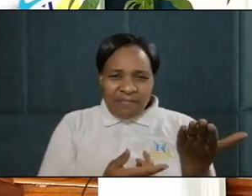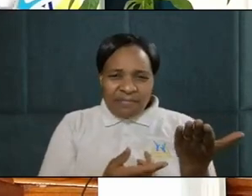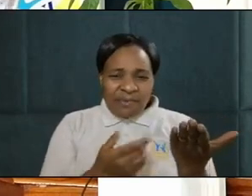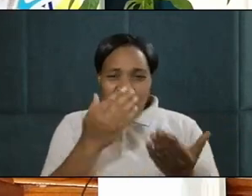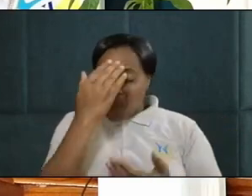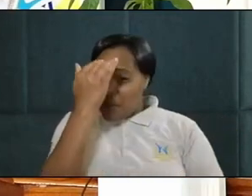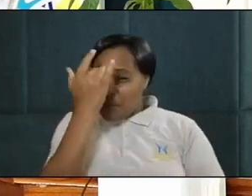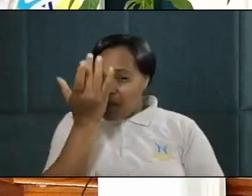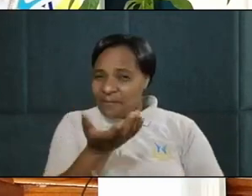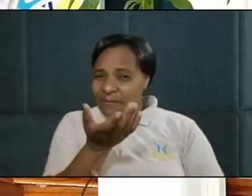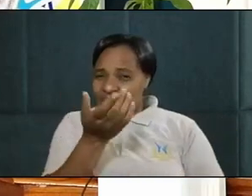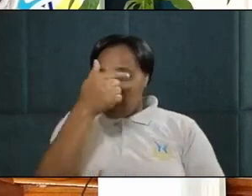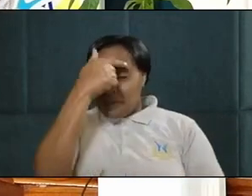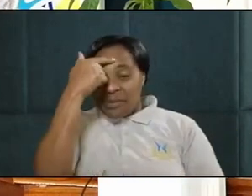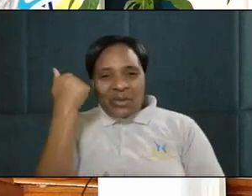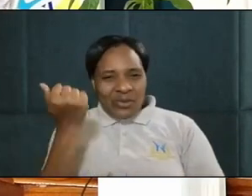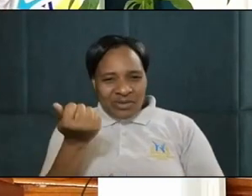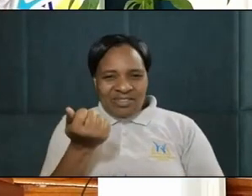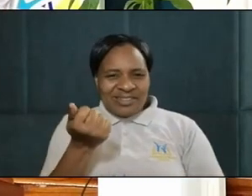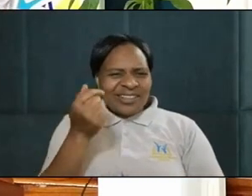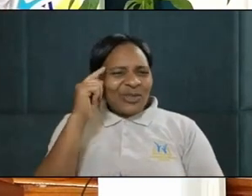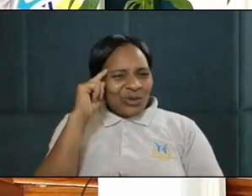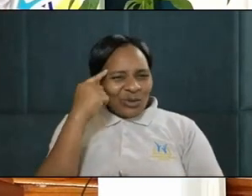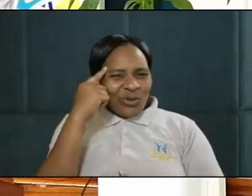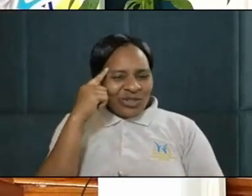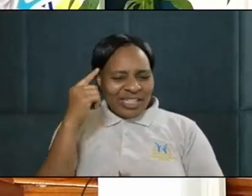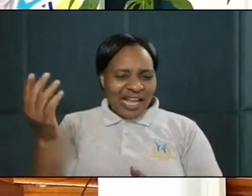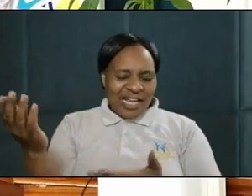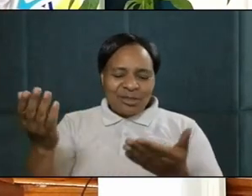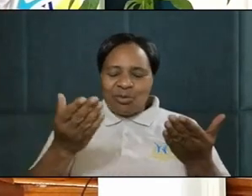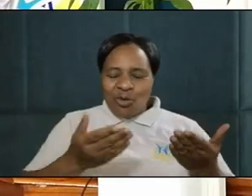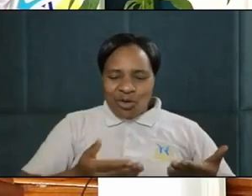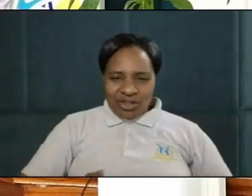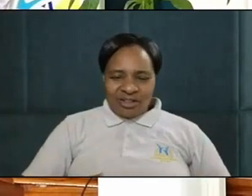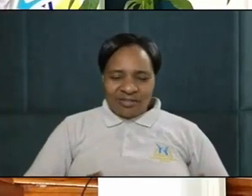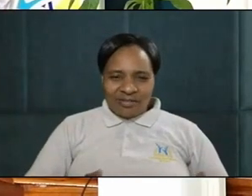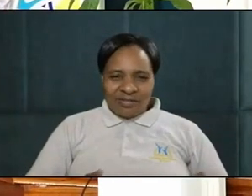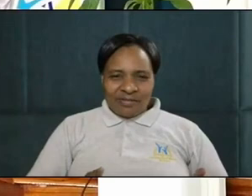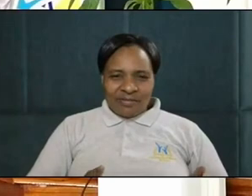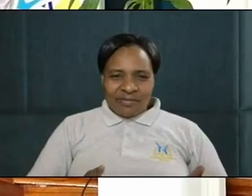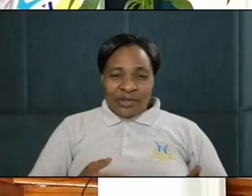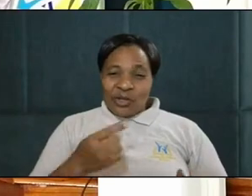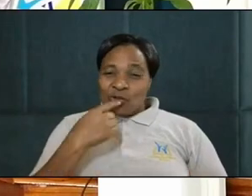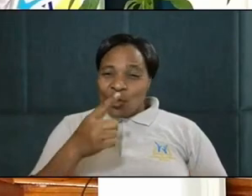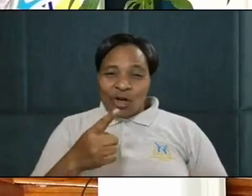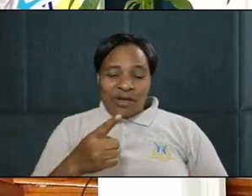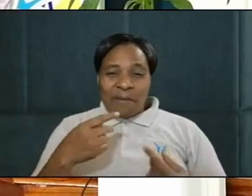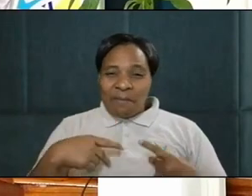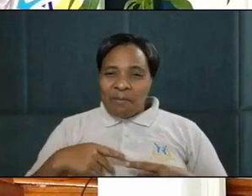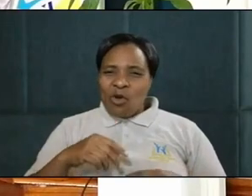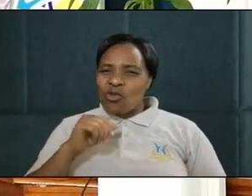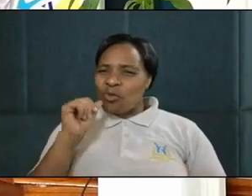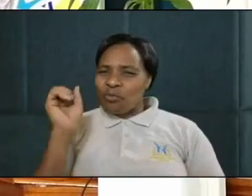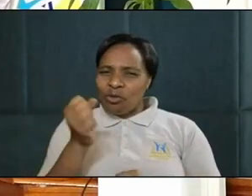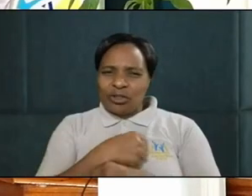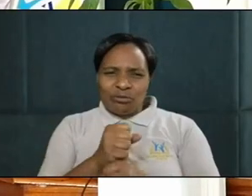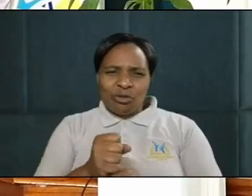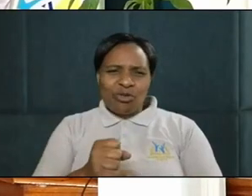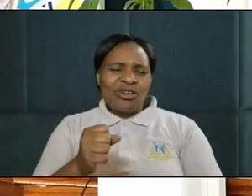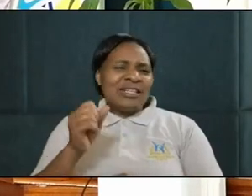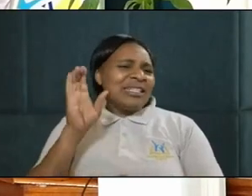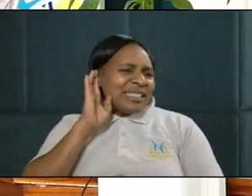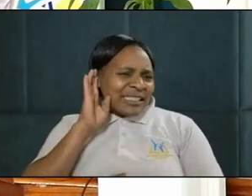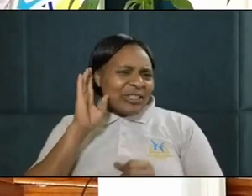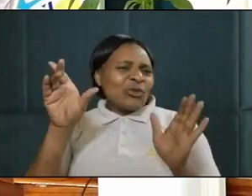Aaron. It's because they thought that he told people not to listen to the laws of